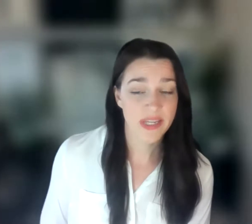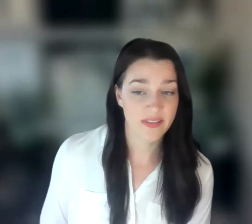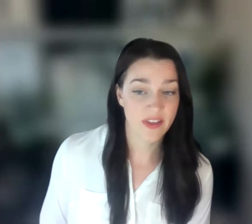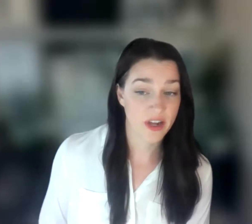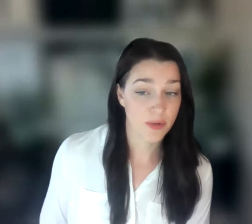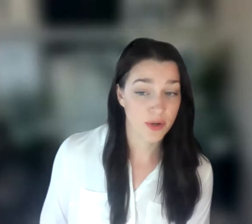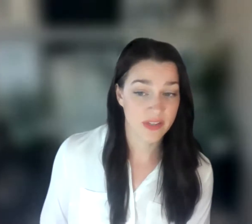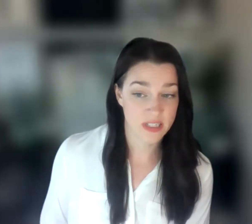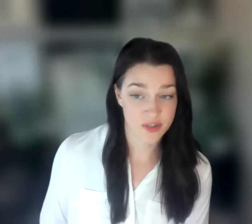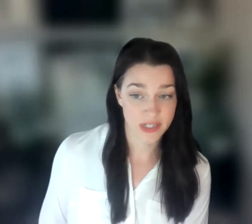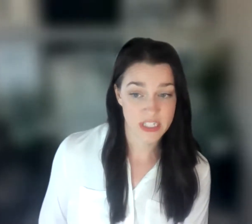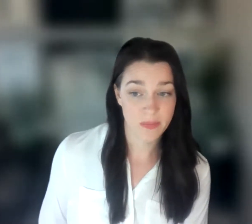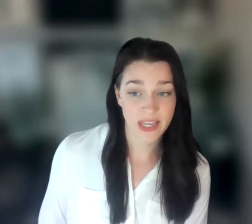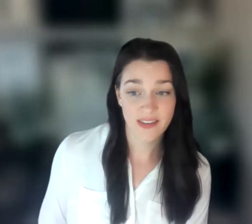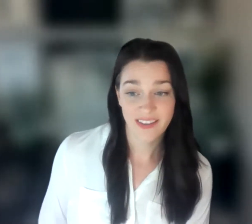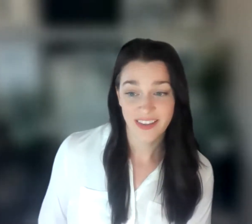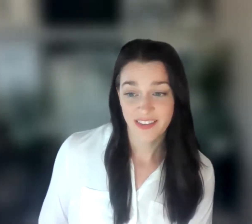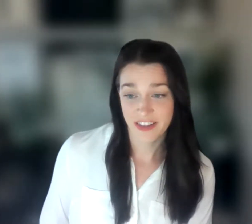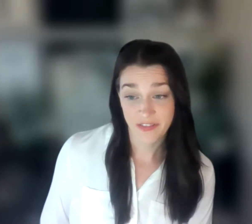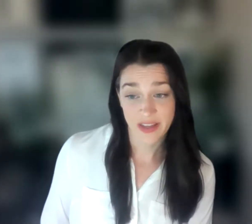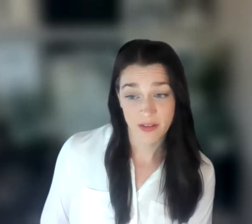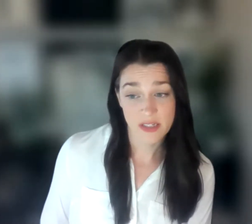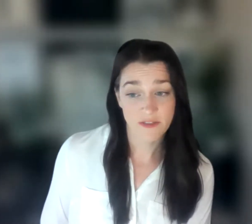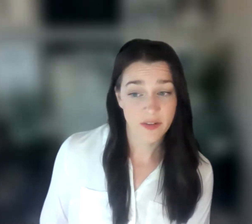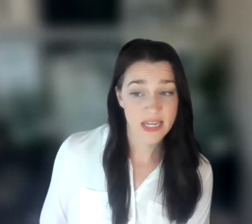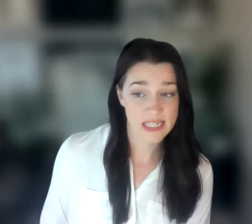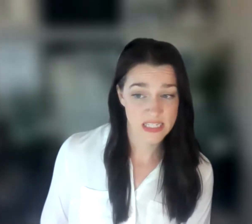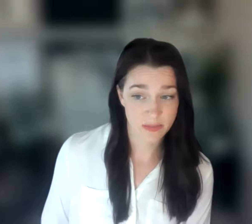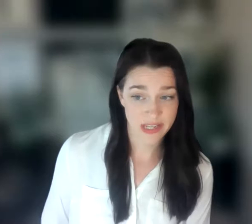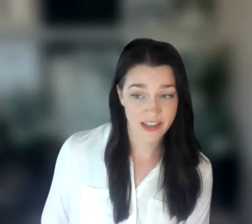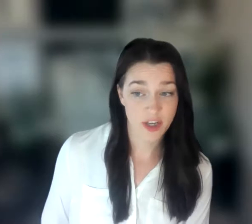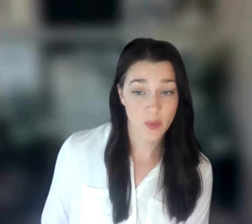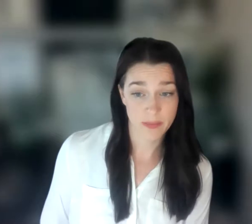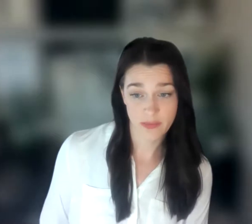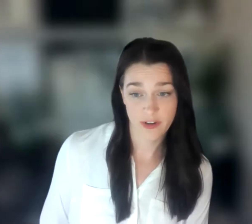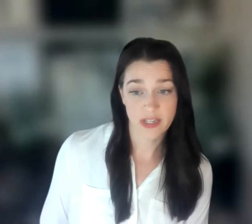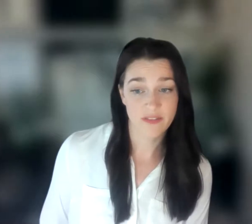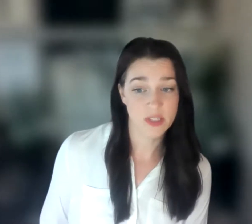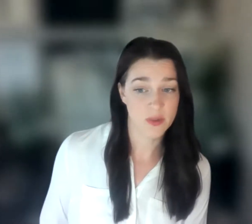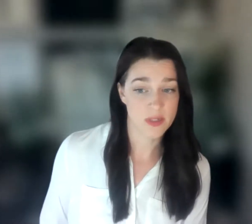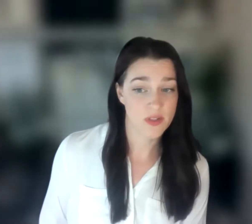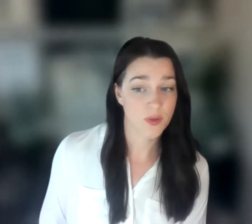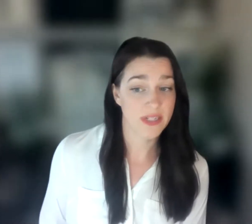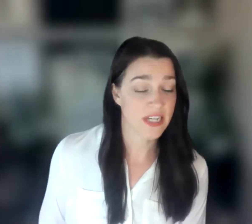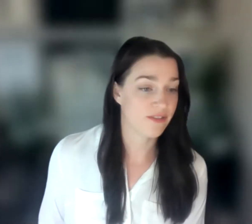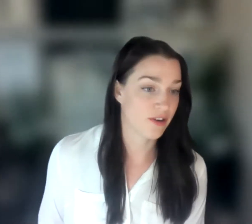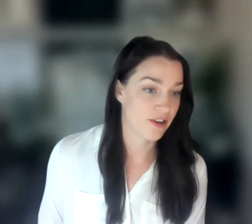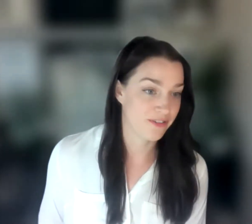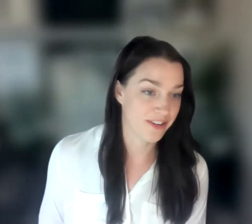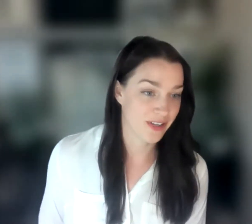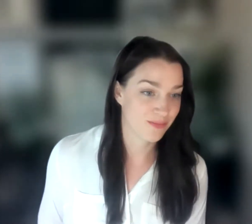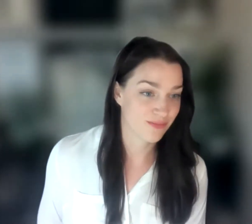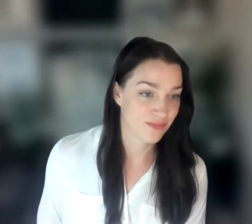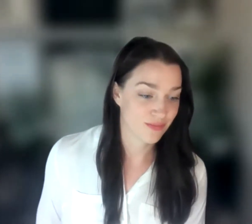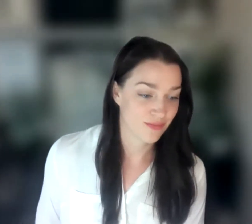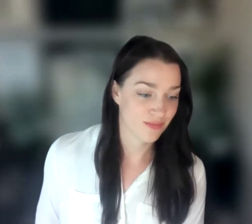How do we get the automotive industry to make their vehicles fully accessibly equipped for individuals who are deaf or hard